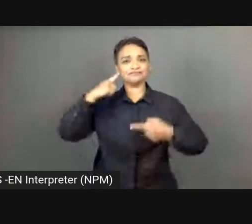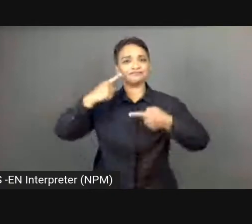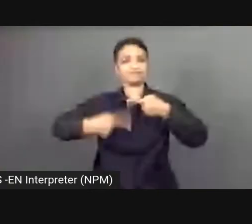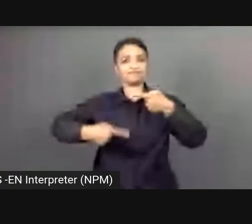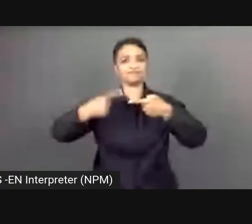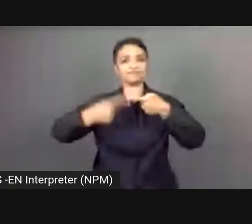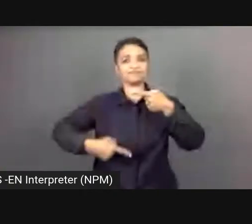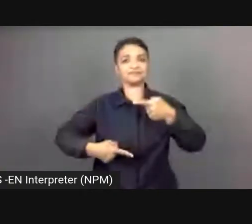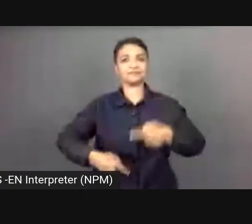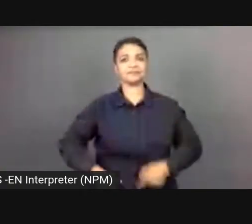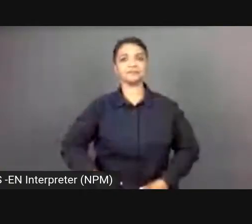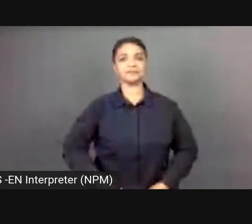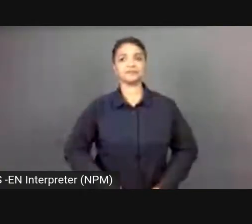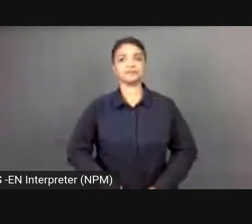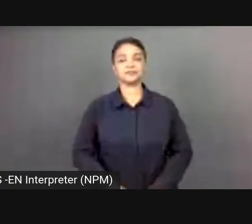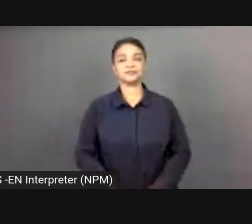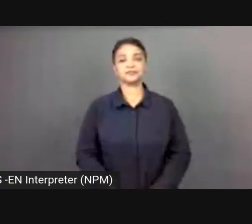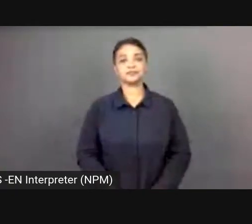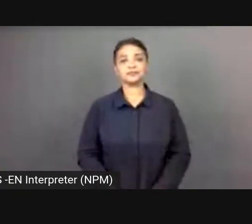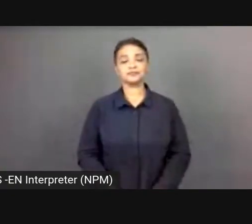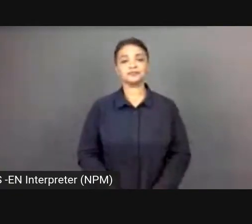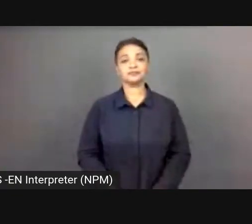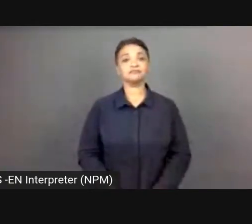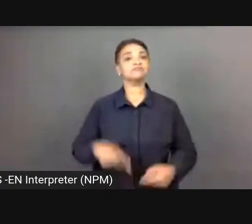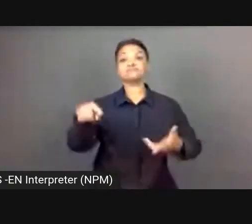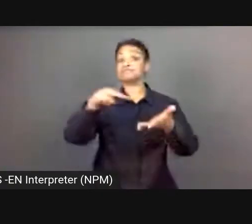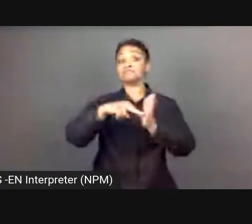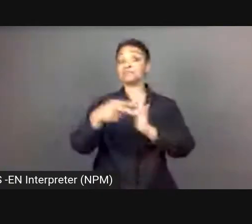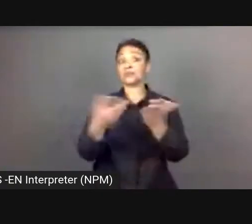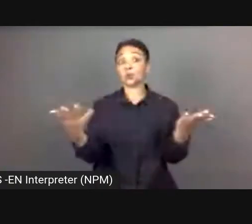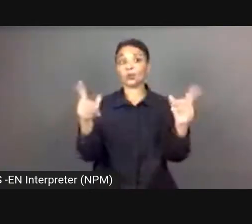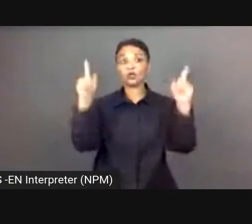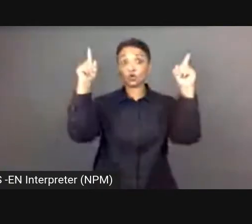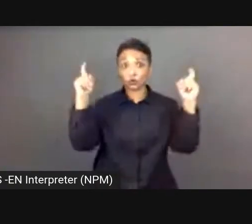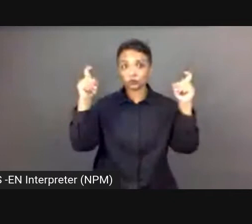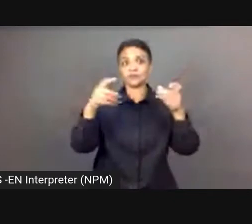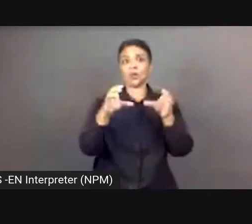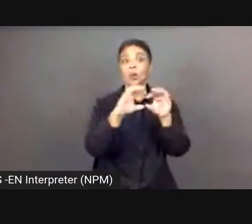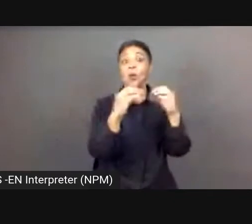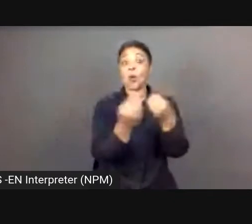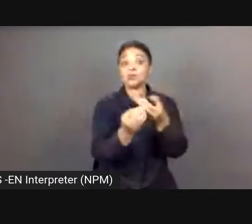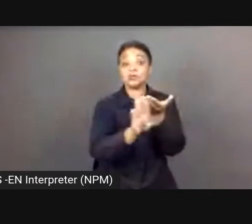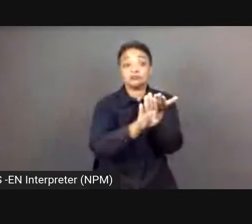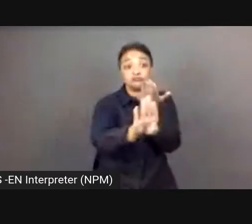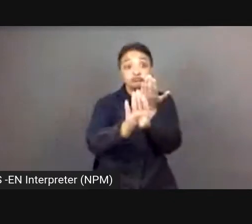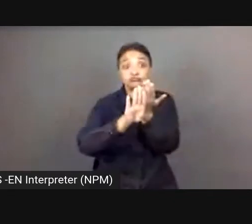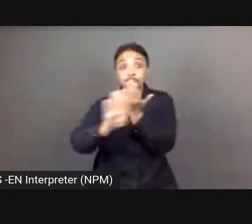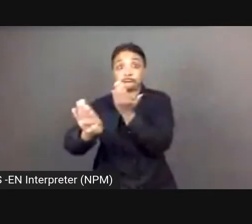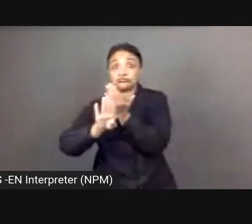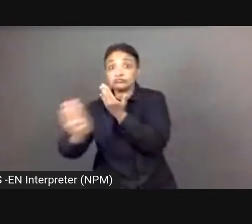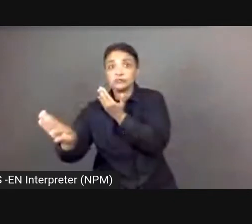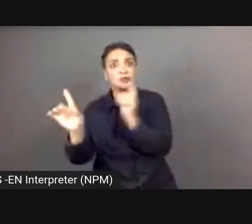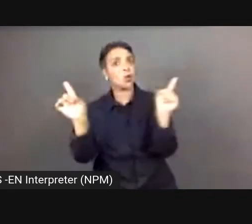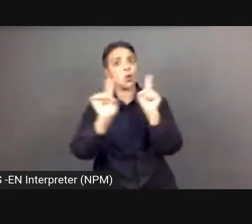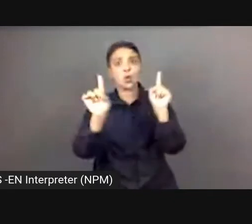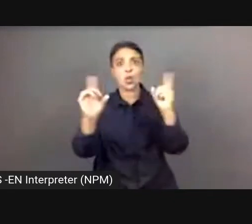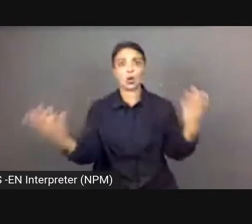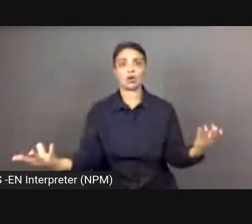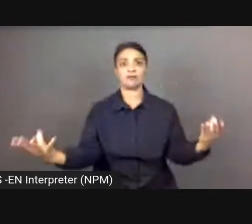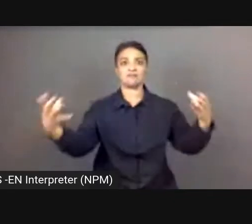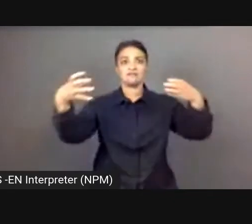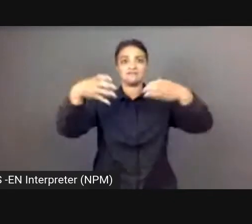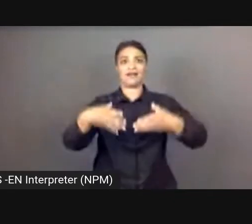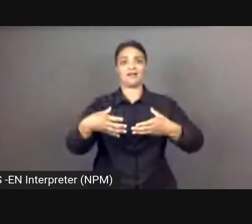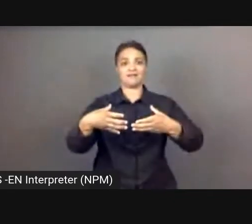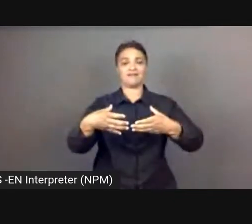the full and direct participation of the members of the groups affected by that policy. What does "nothing about us without us"